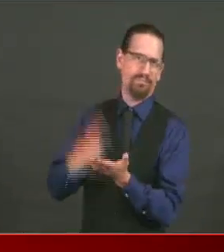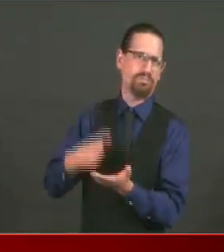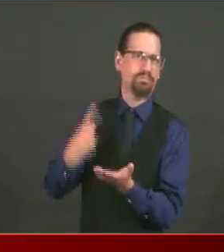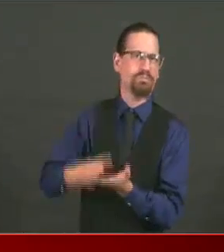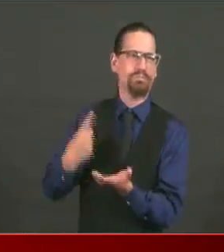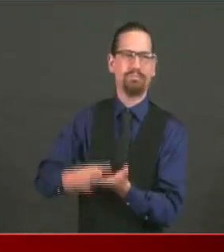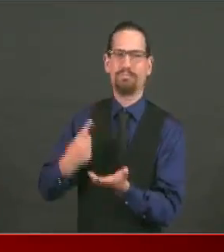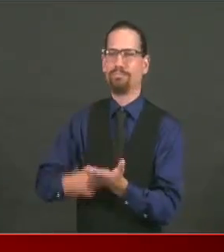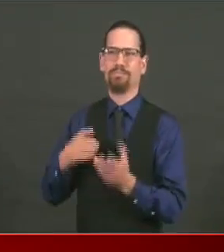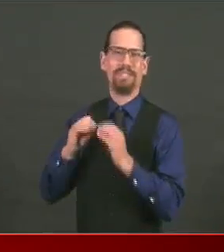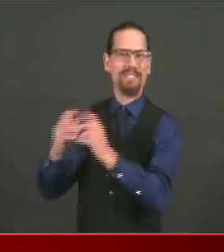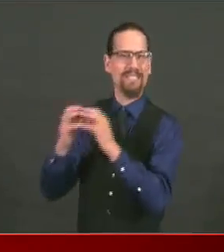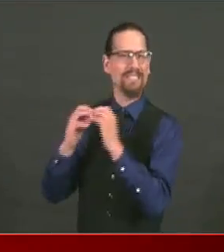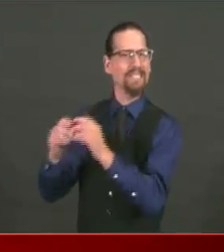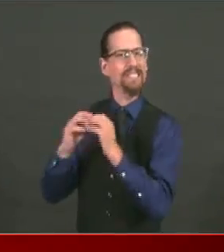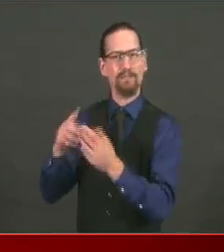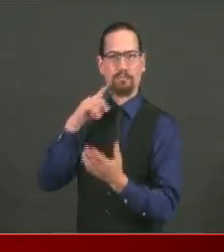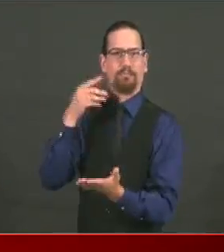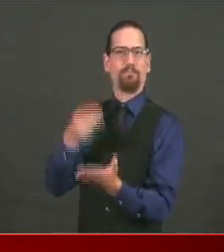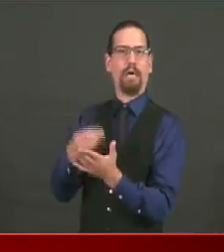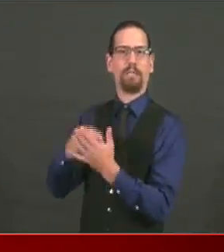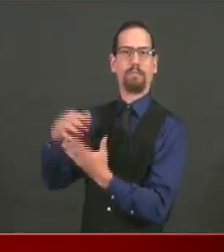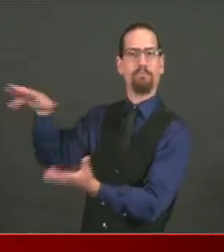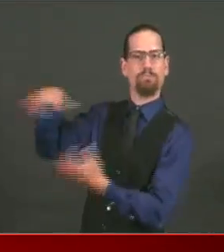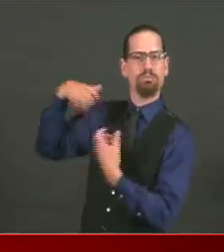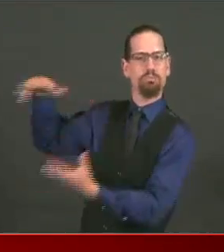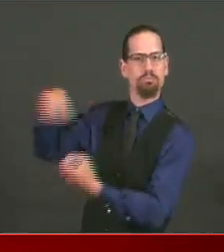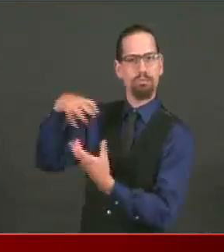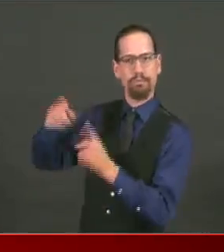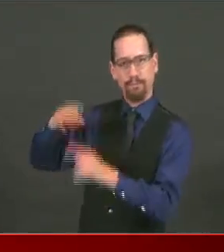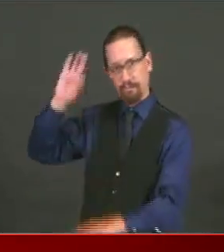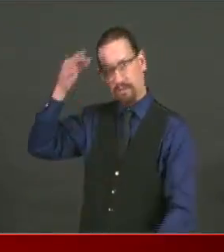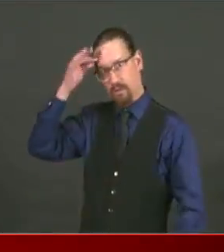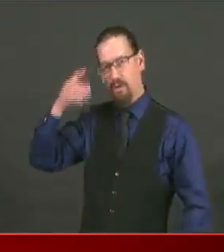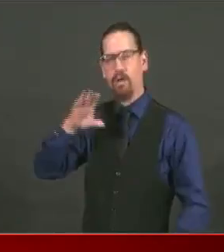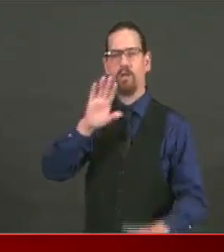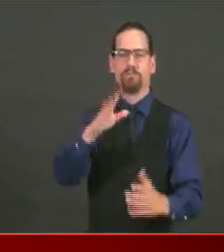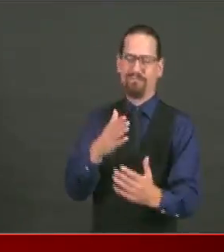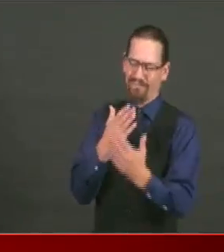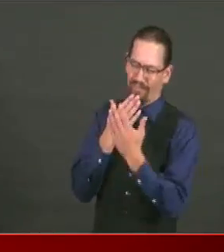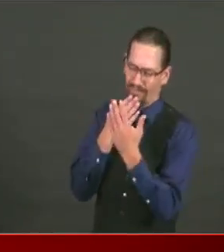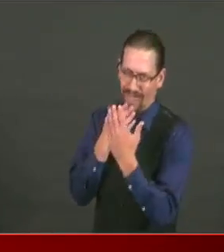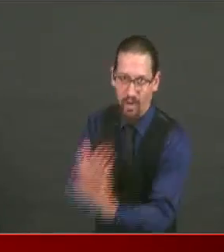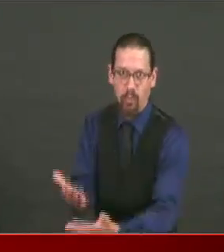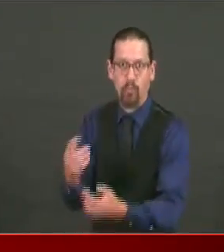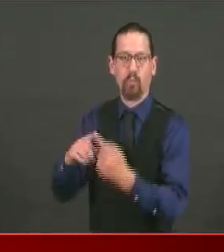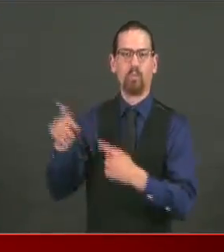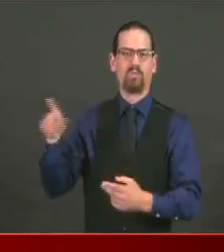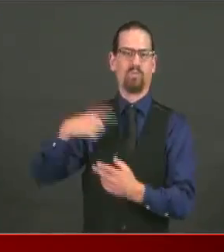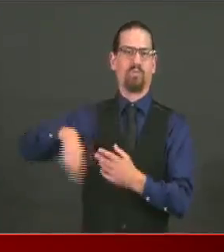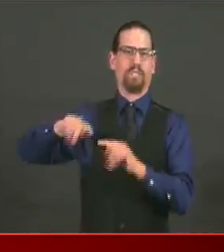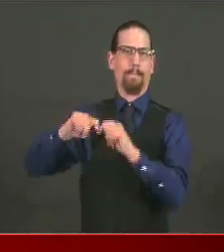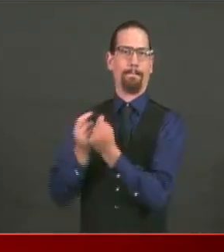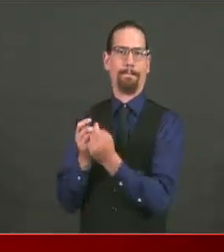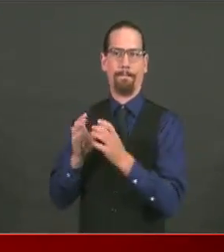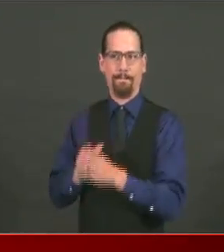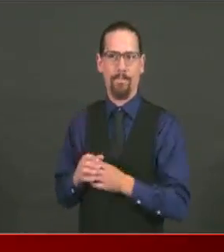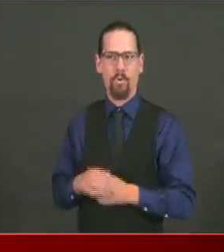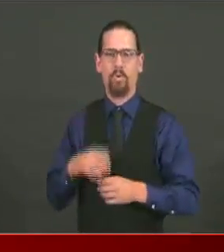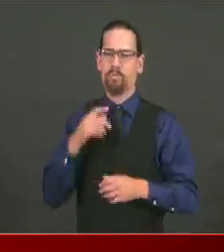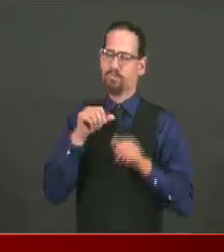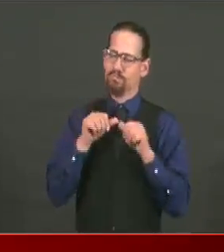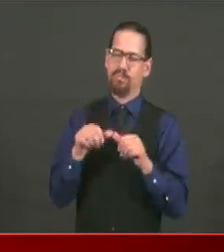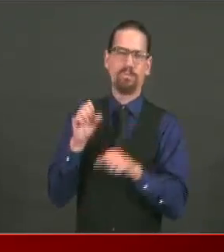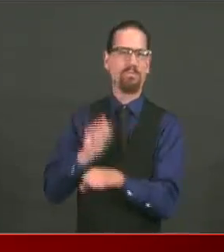have to say thank you. And to small businesses, hang in there. And I hope this is the beginning of what will be